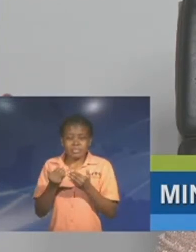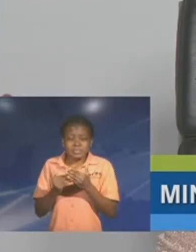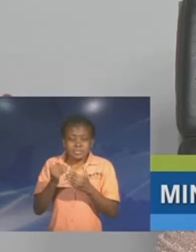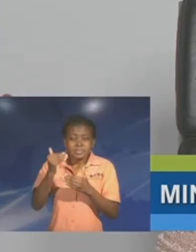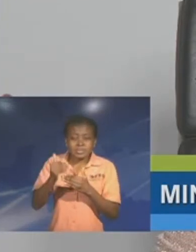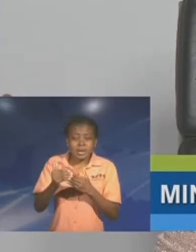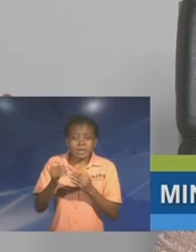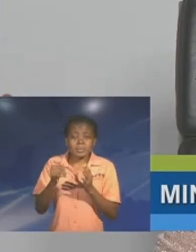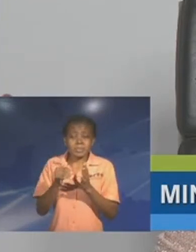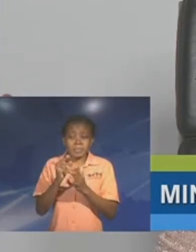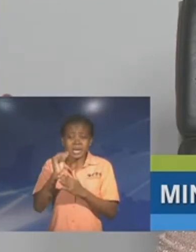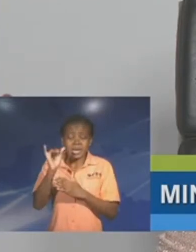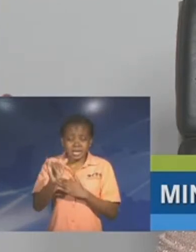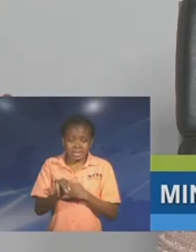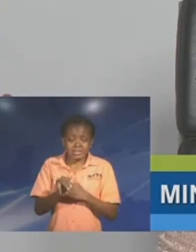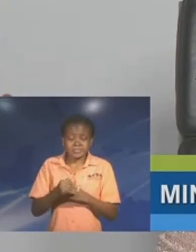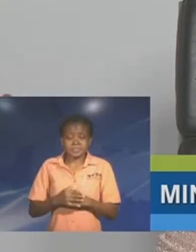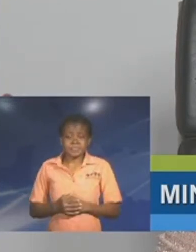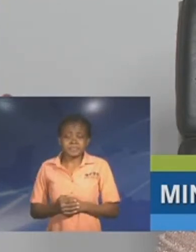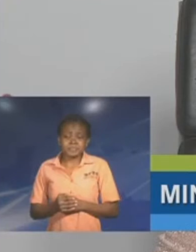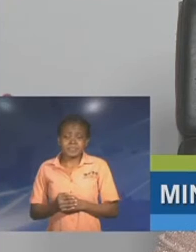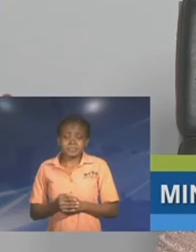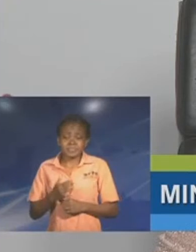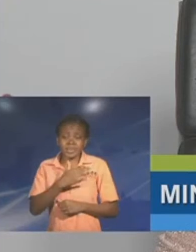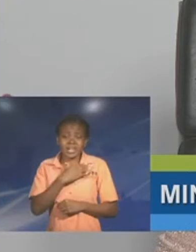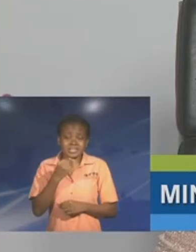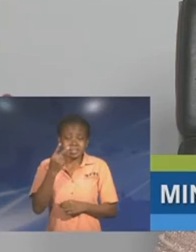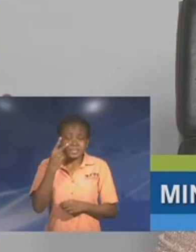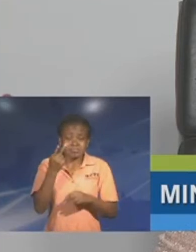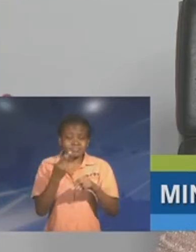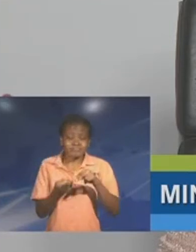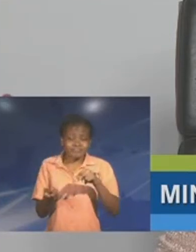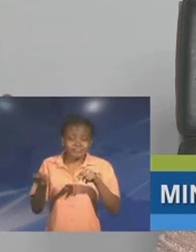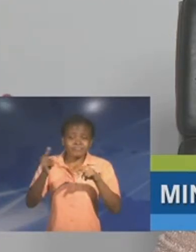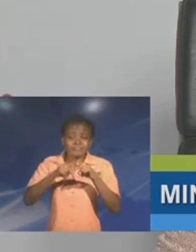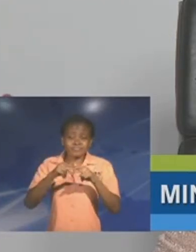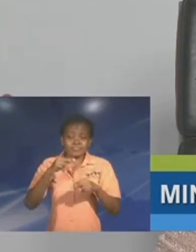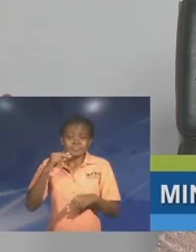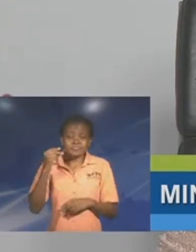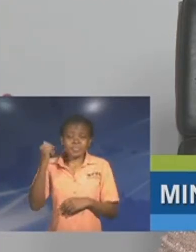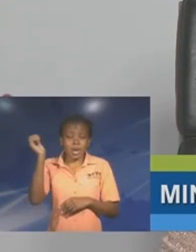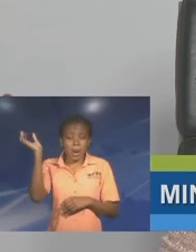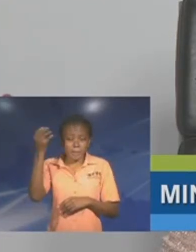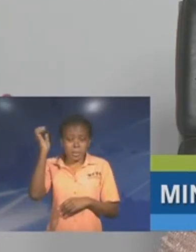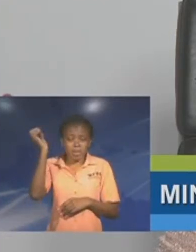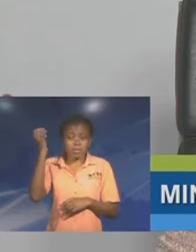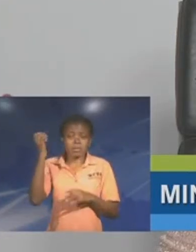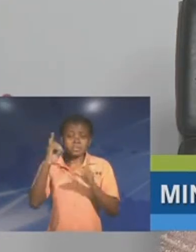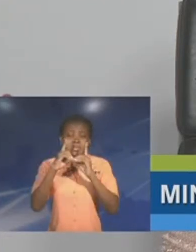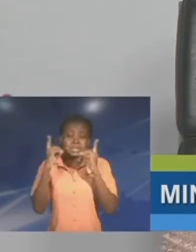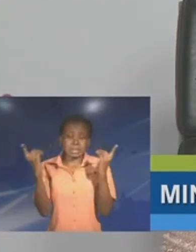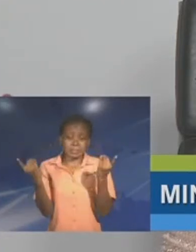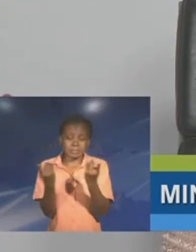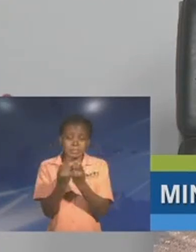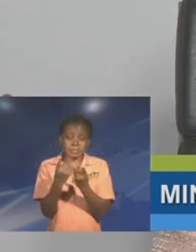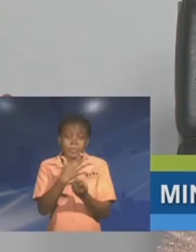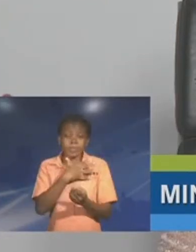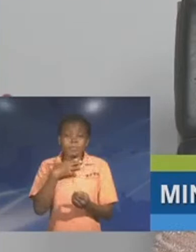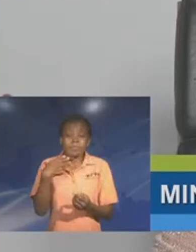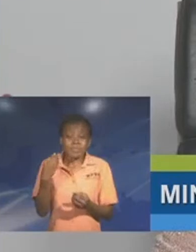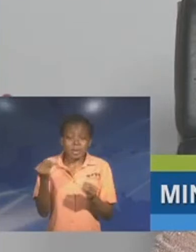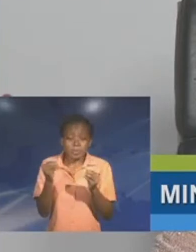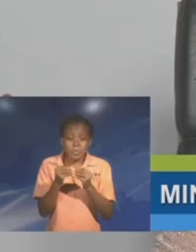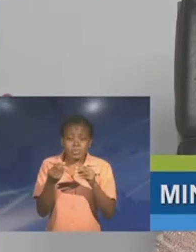We have also seen an increase in the accidents and emergency departments and an increase in the usage of the ambulance system